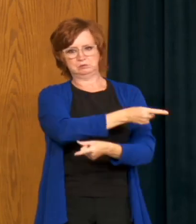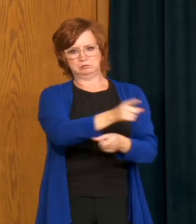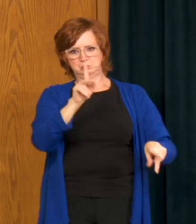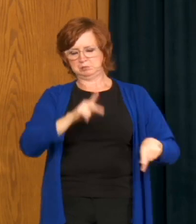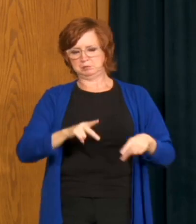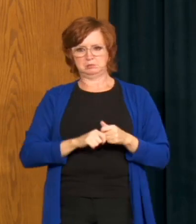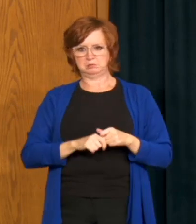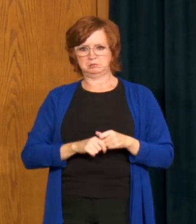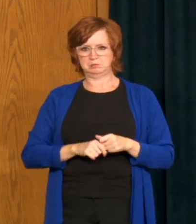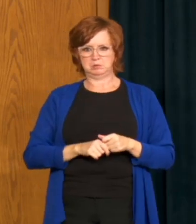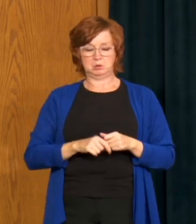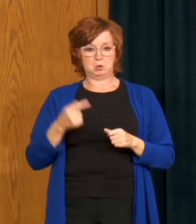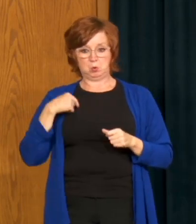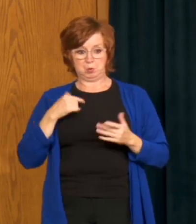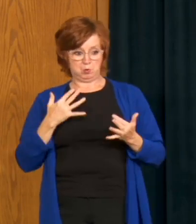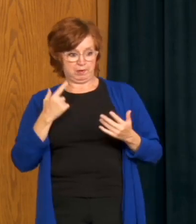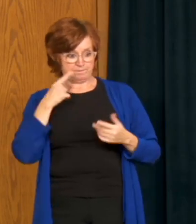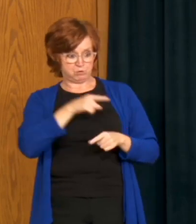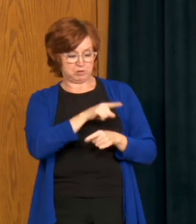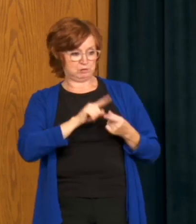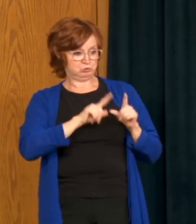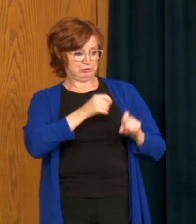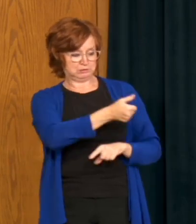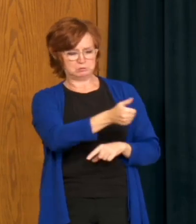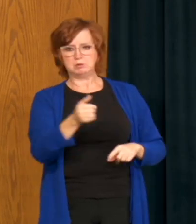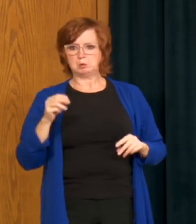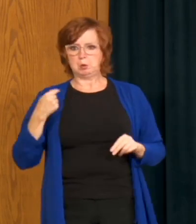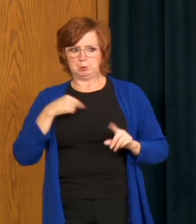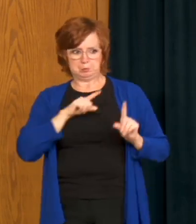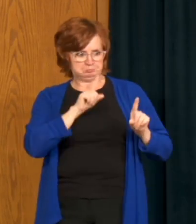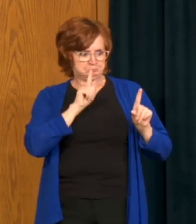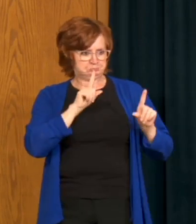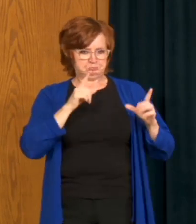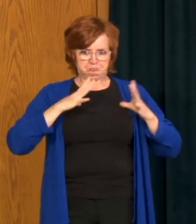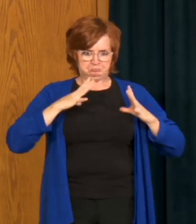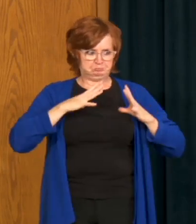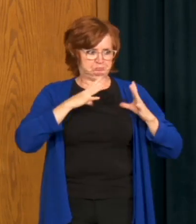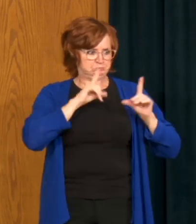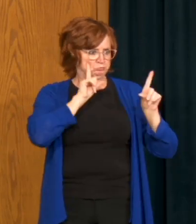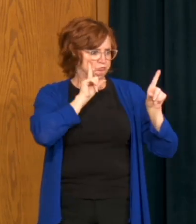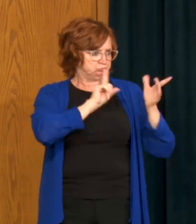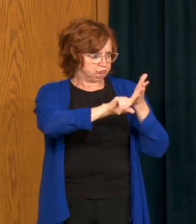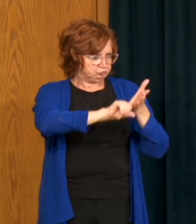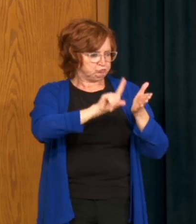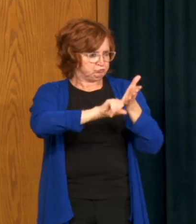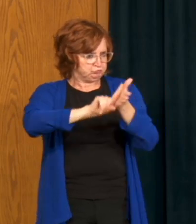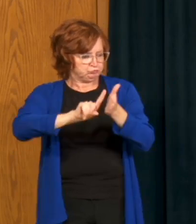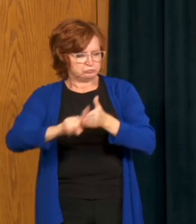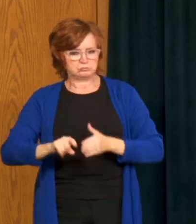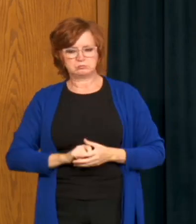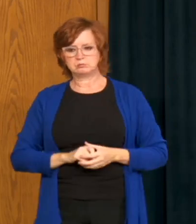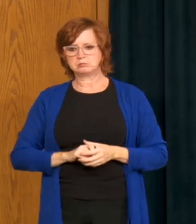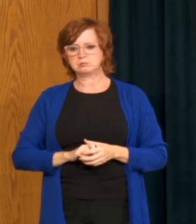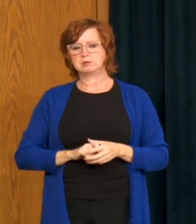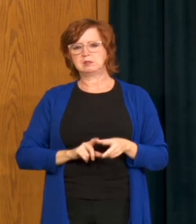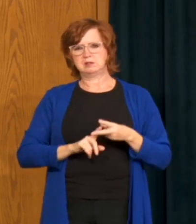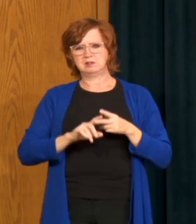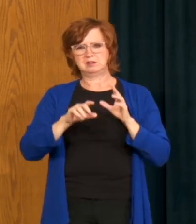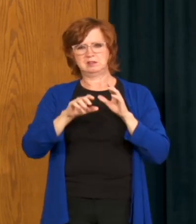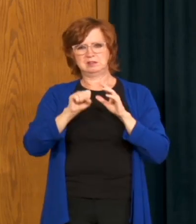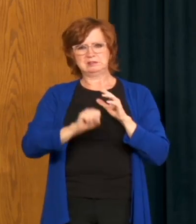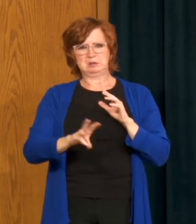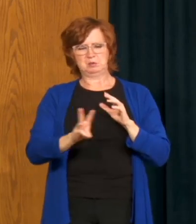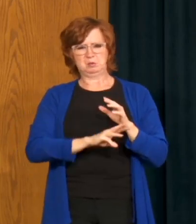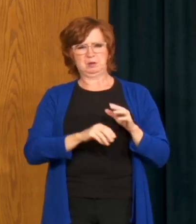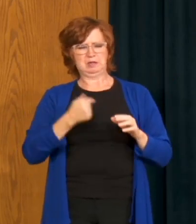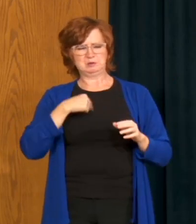putting in steps to minimize transmission? And similarly in the Southwest, most of the cases are due to active case finding. So although they appear to be large,